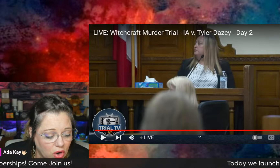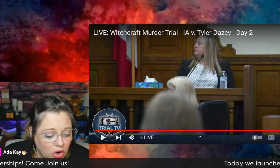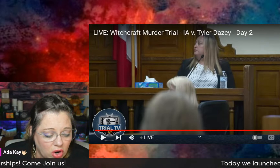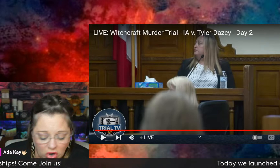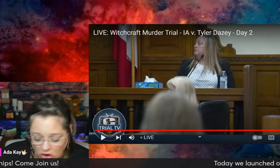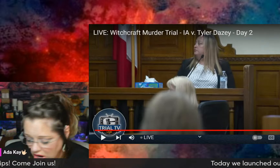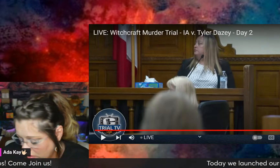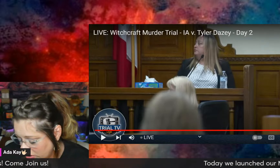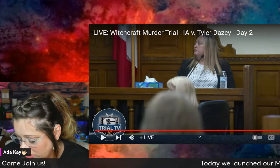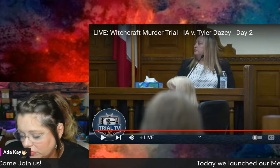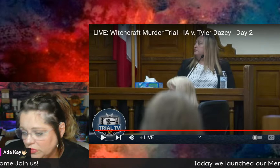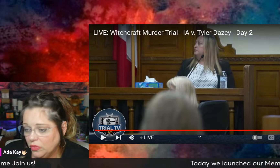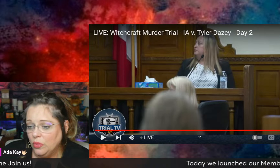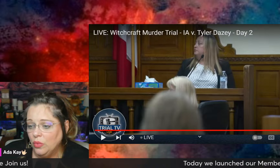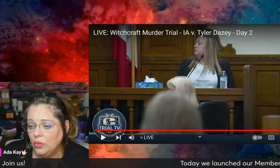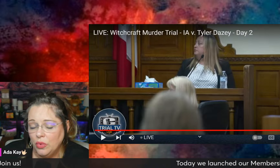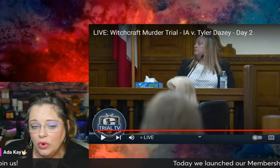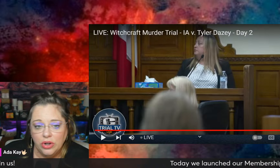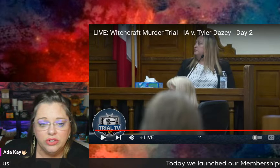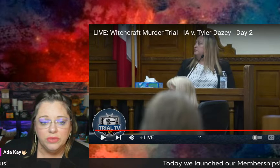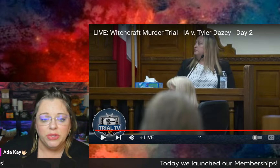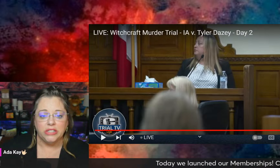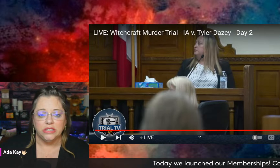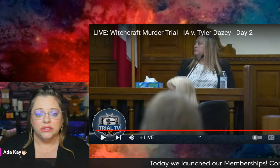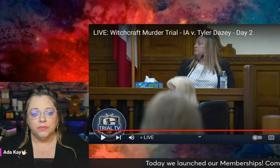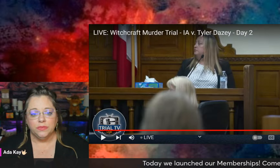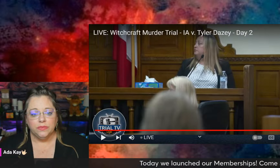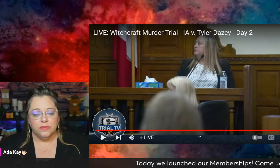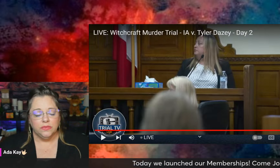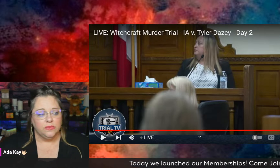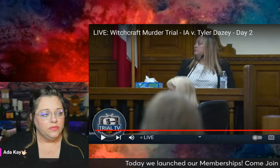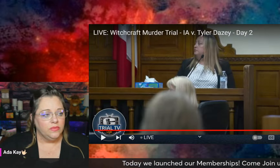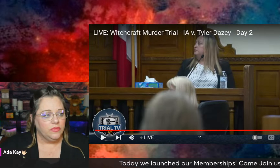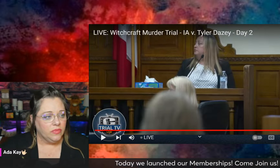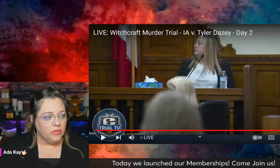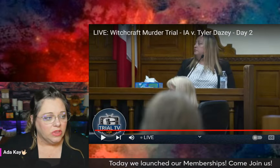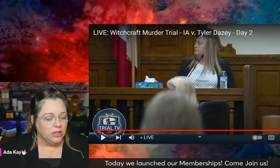for? I want to know. Other than blood.